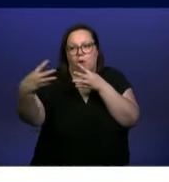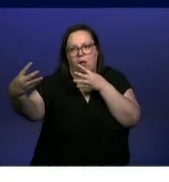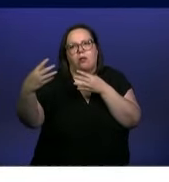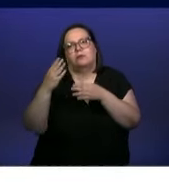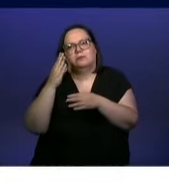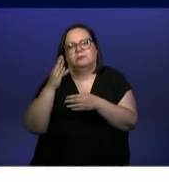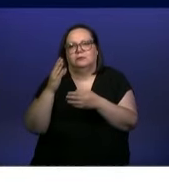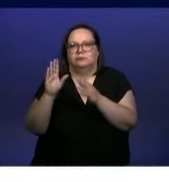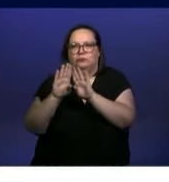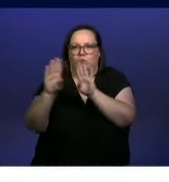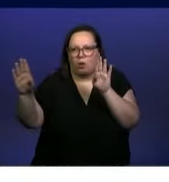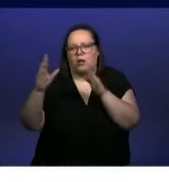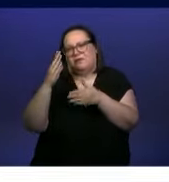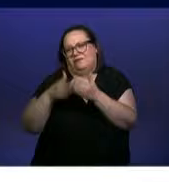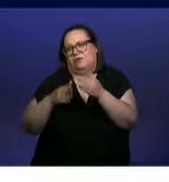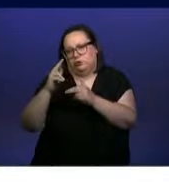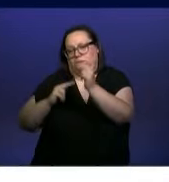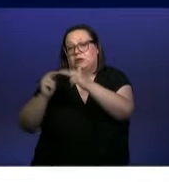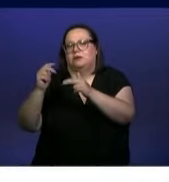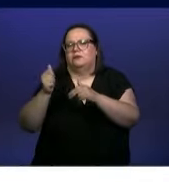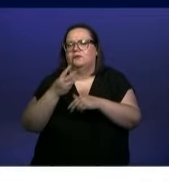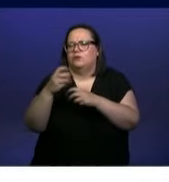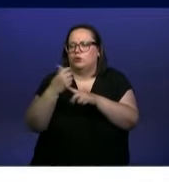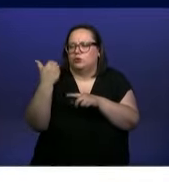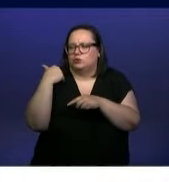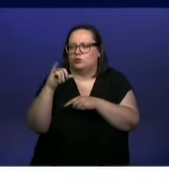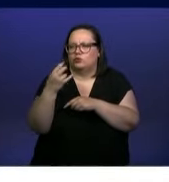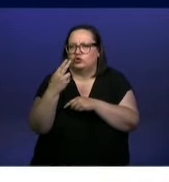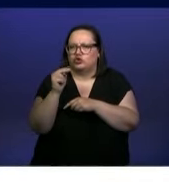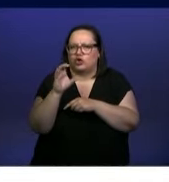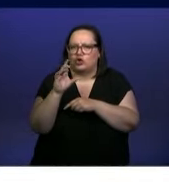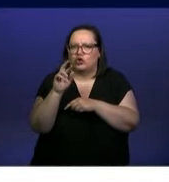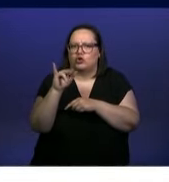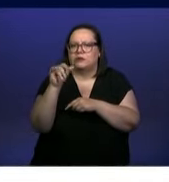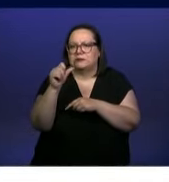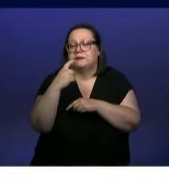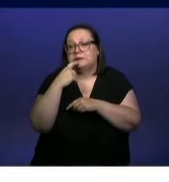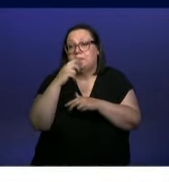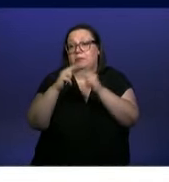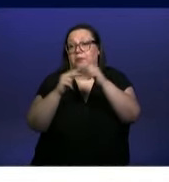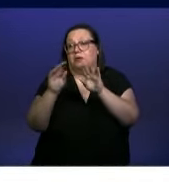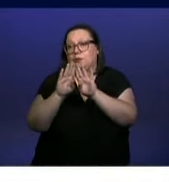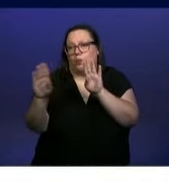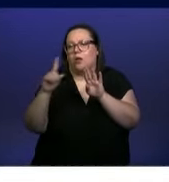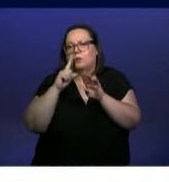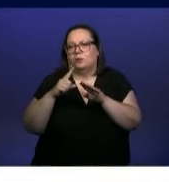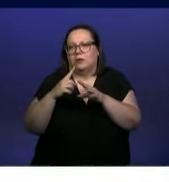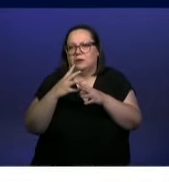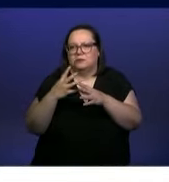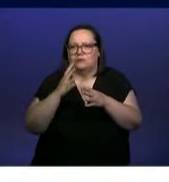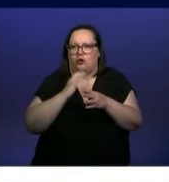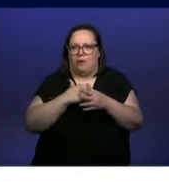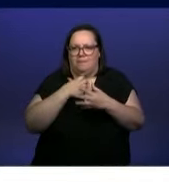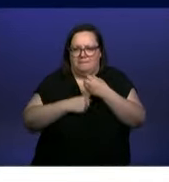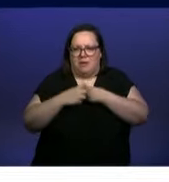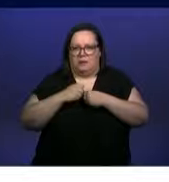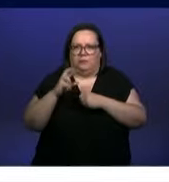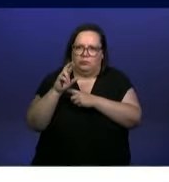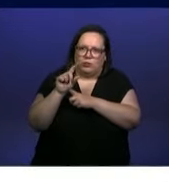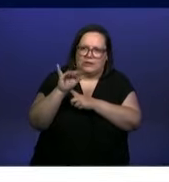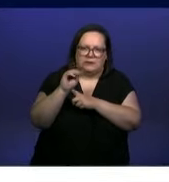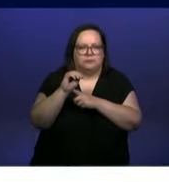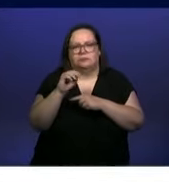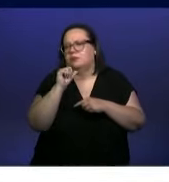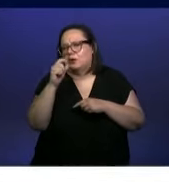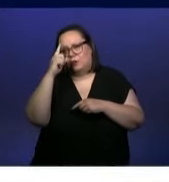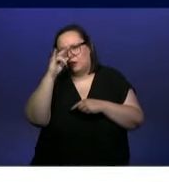ago, John Curtis said that building the wall was pent-up racism. I don't believe that's the case. I think building the wall is like having a